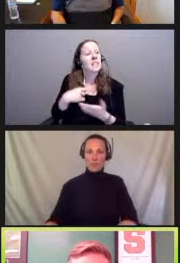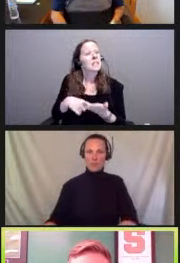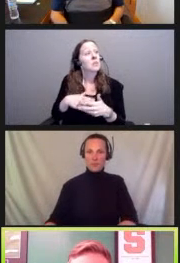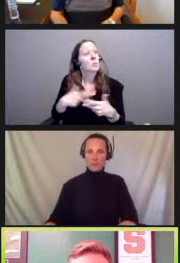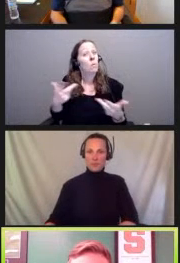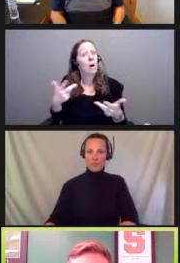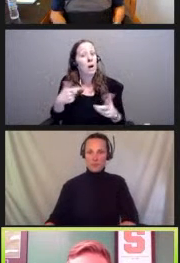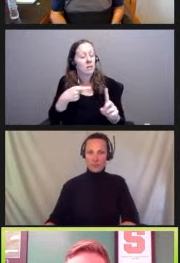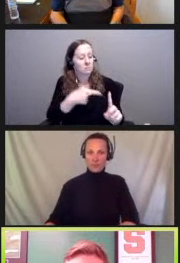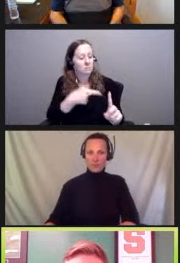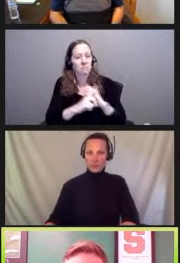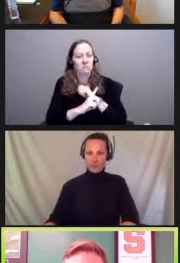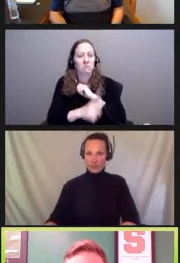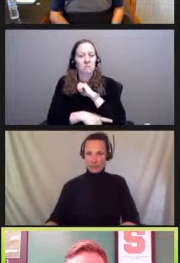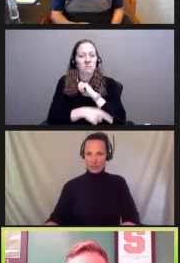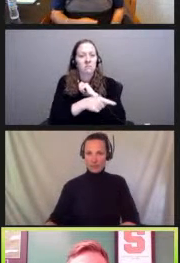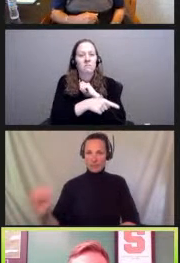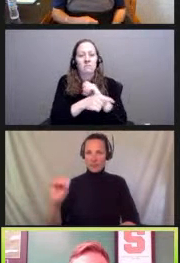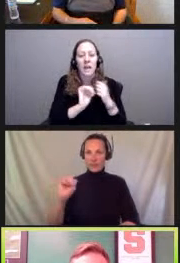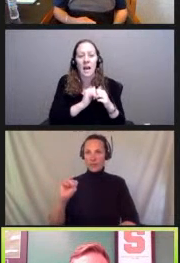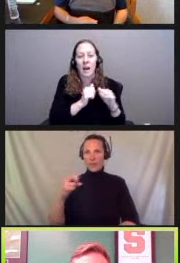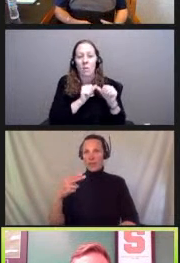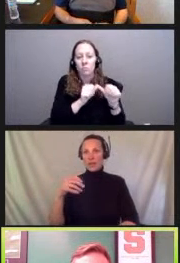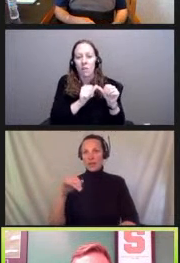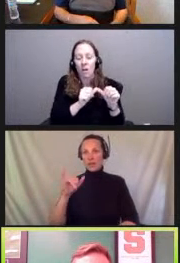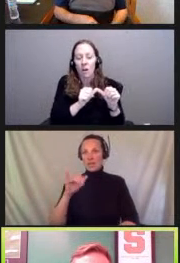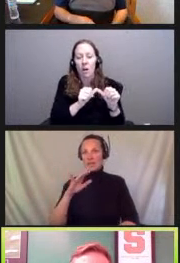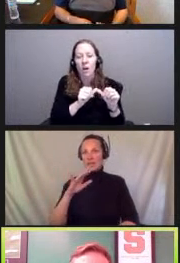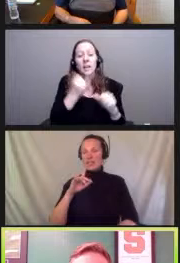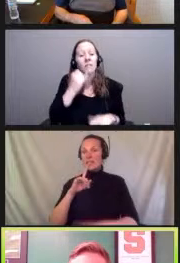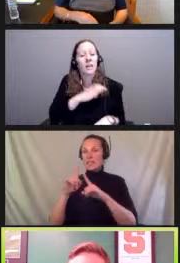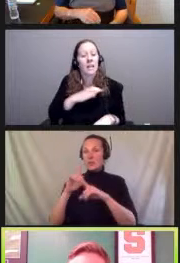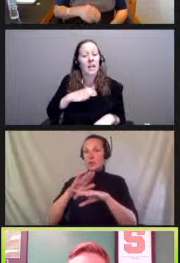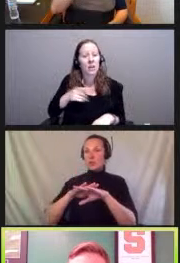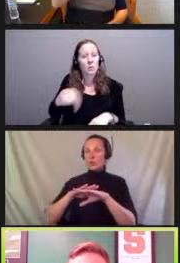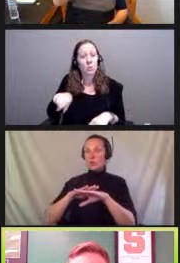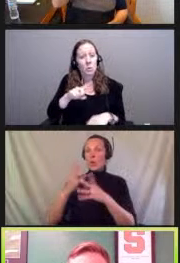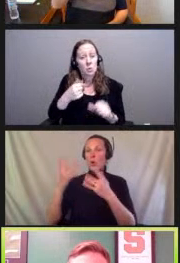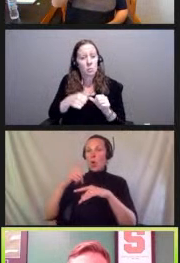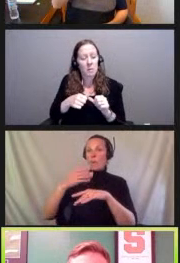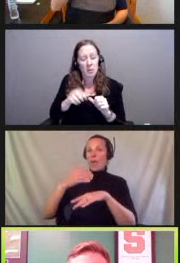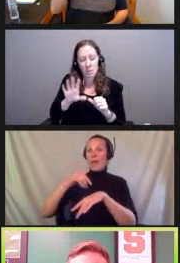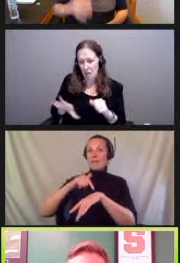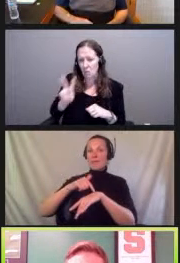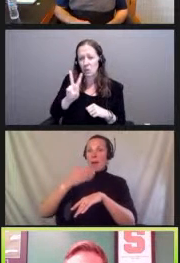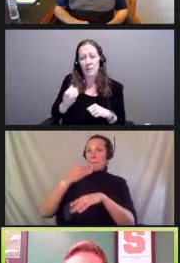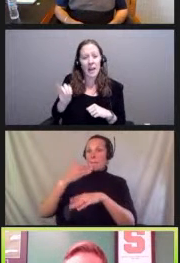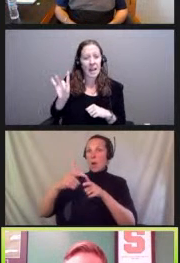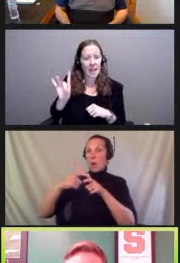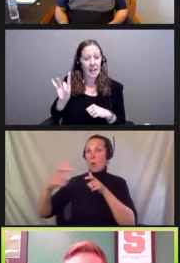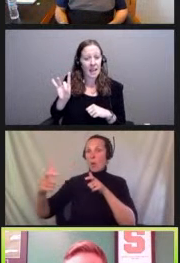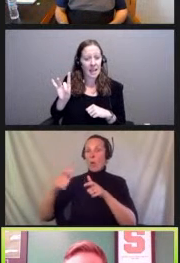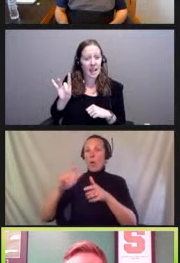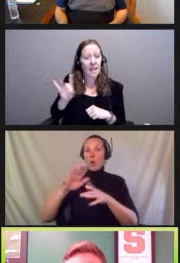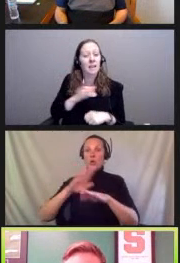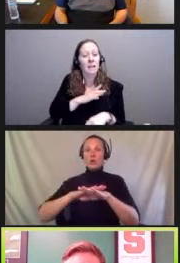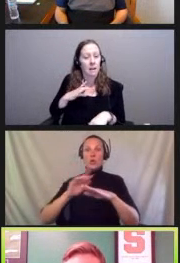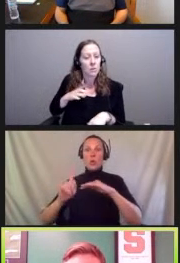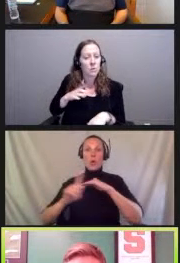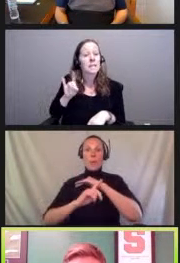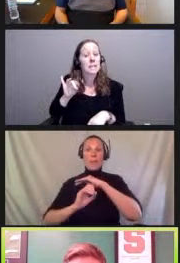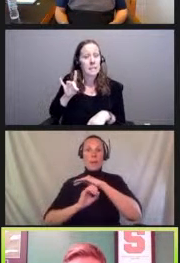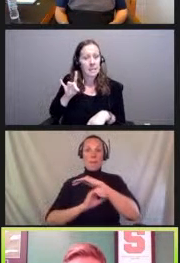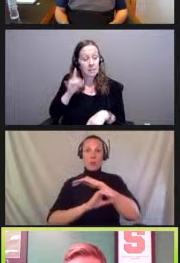If councillors might recall, back in the late 2000s, around 2008 or so, council received an update on landfill life at that